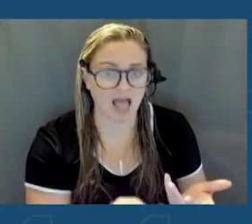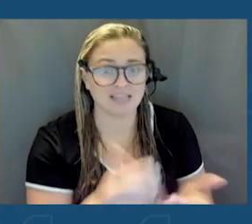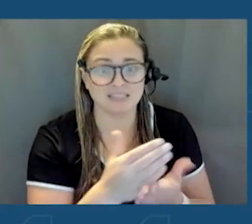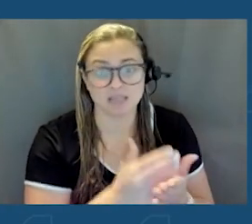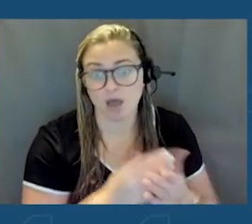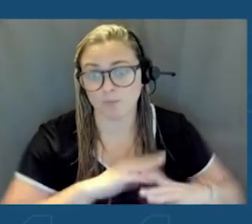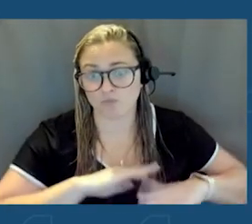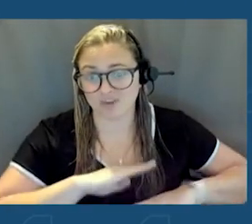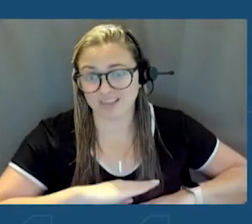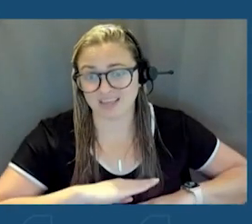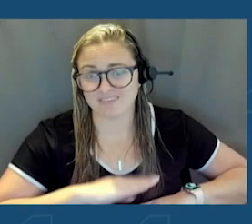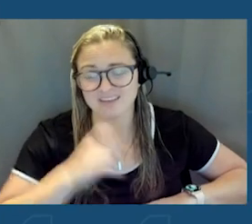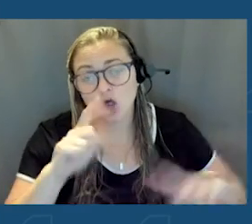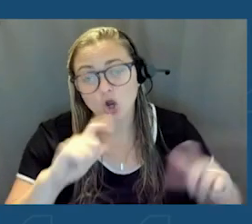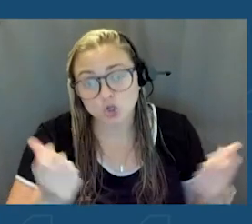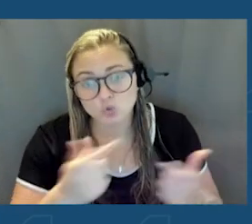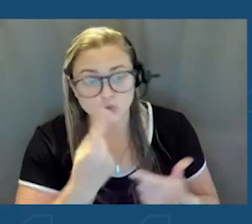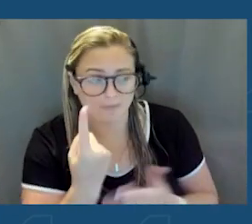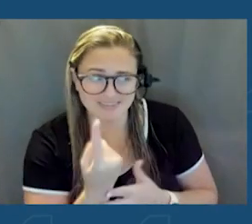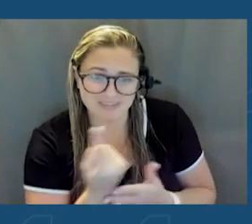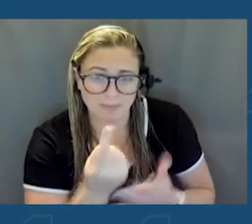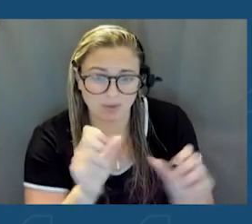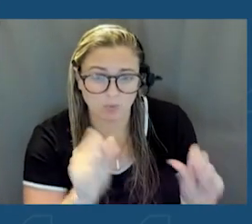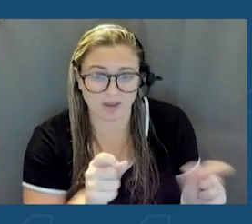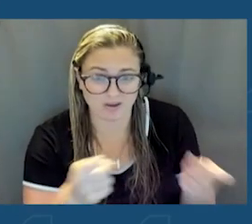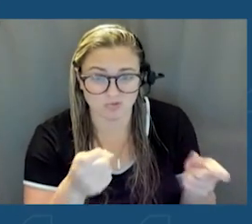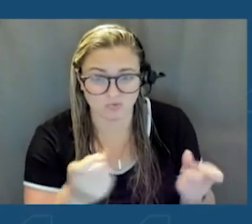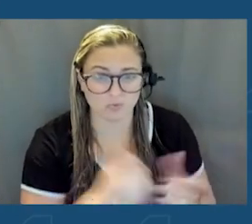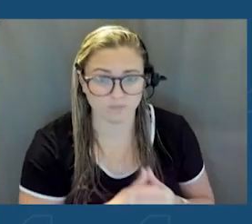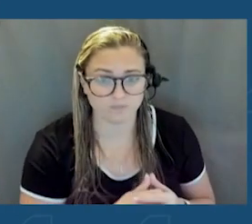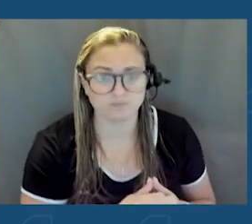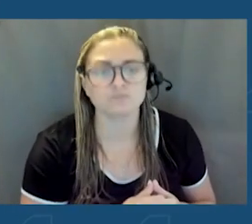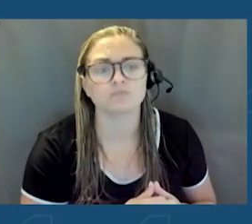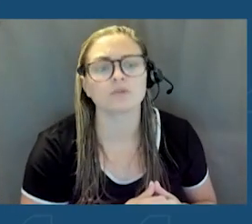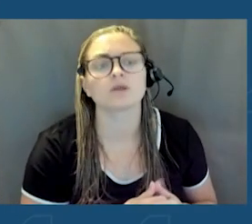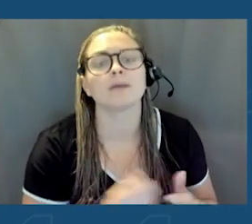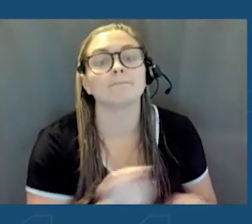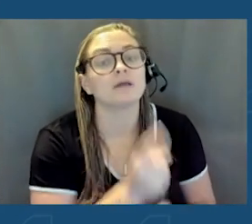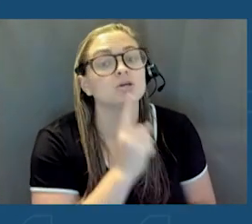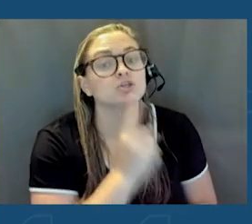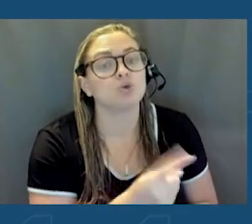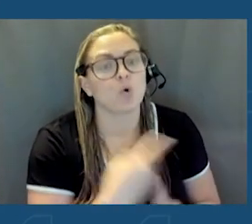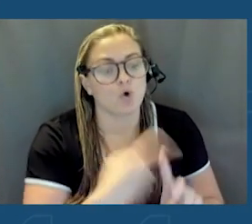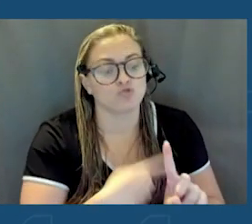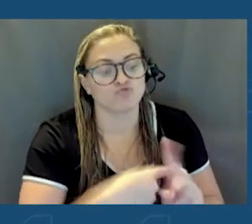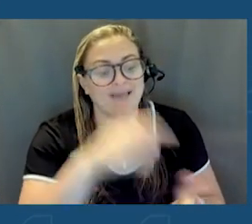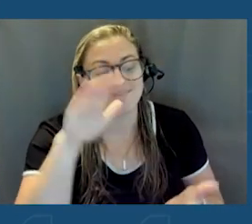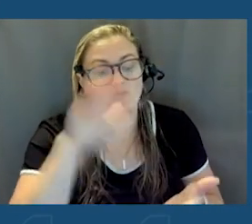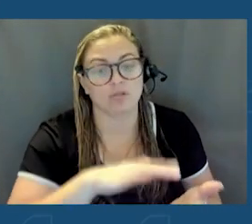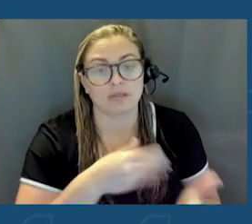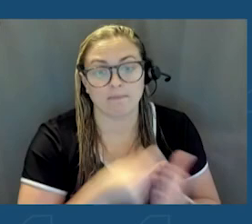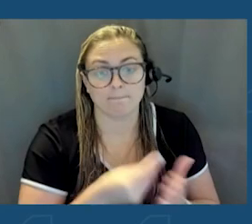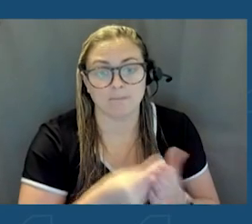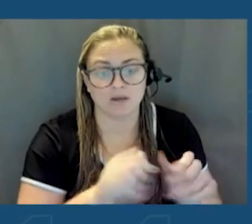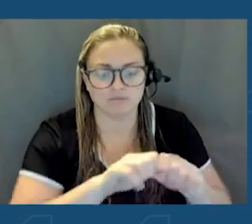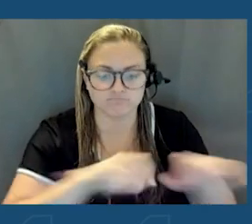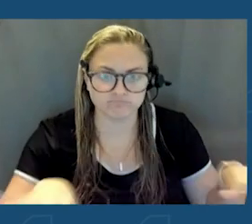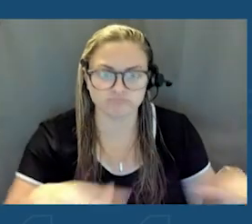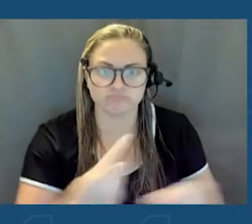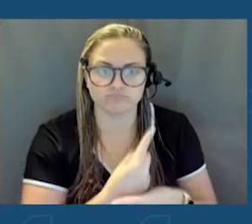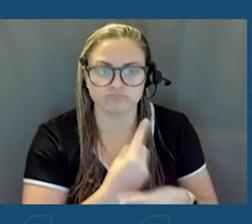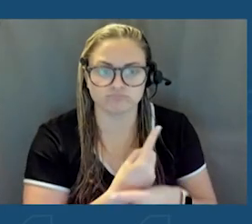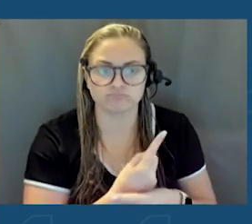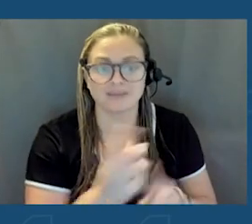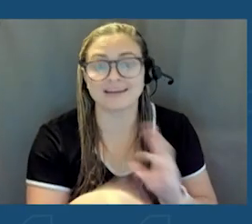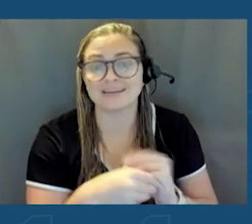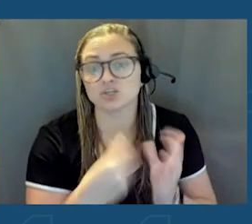not enormous, but it is something that we had control over, but also making sure that our rent relief money gets out. In addition to the money that was